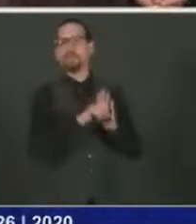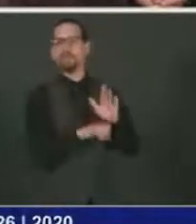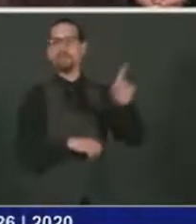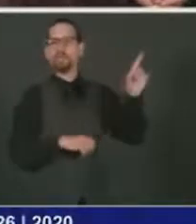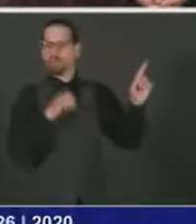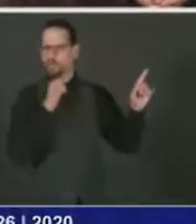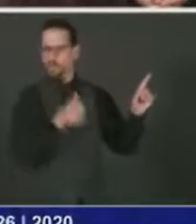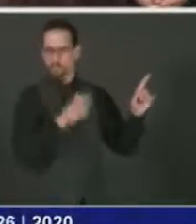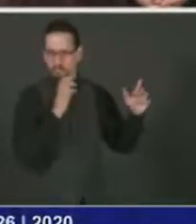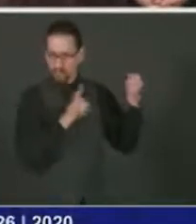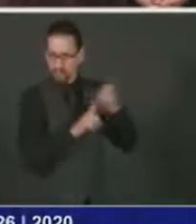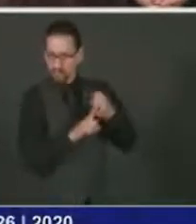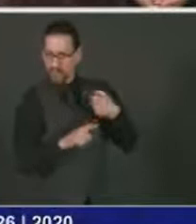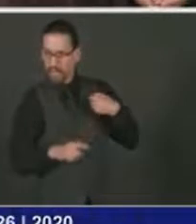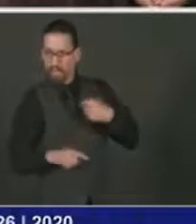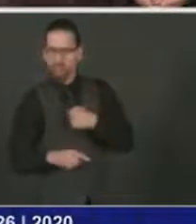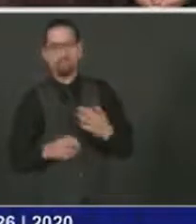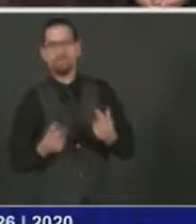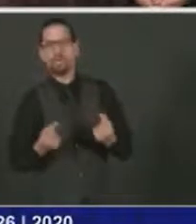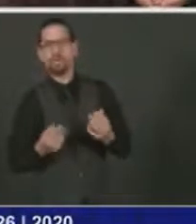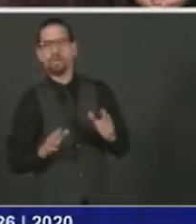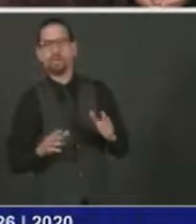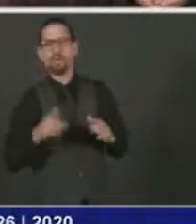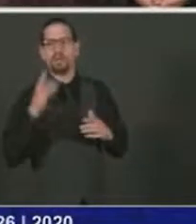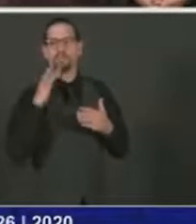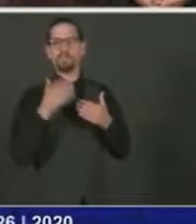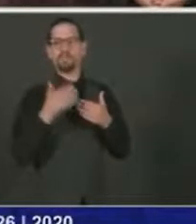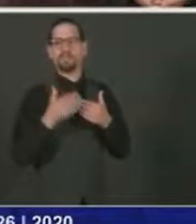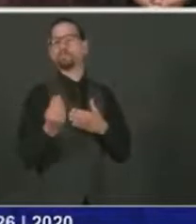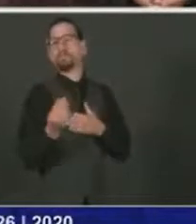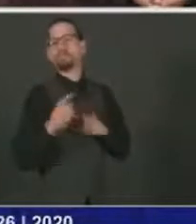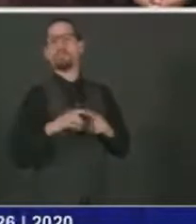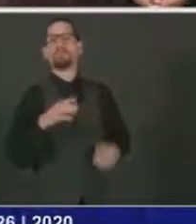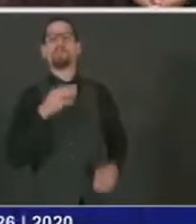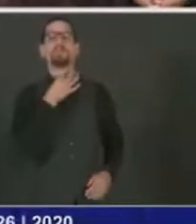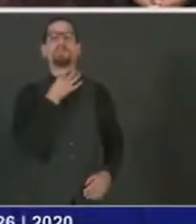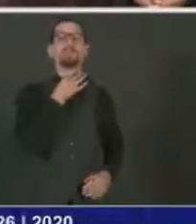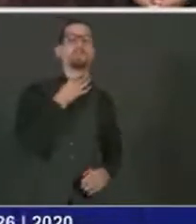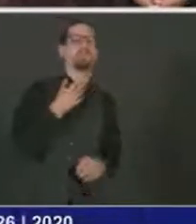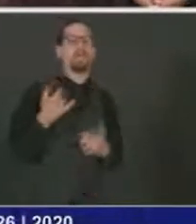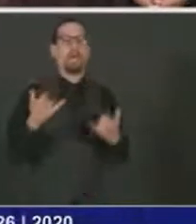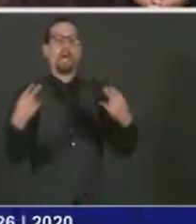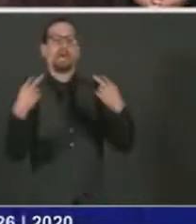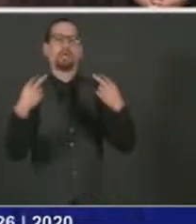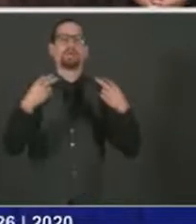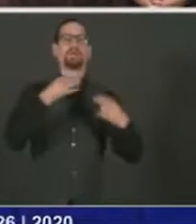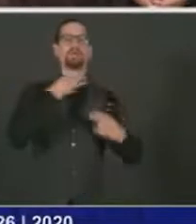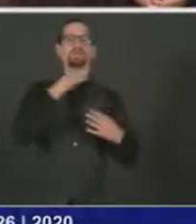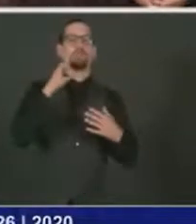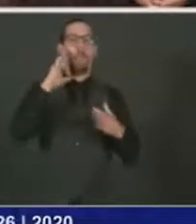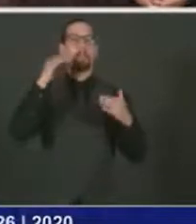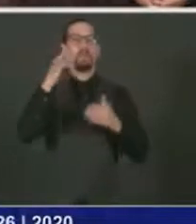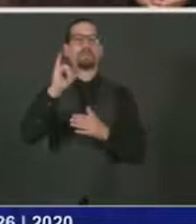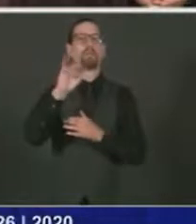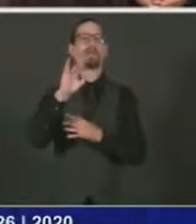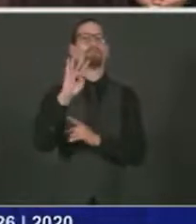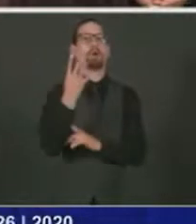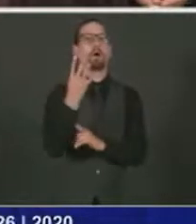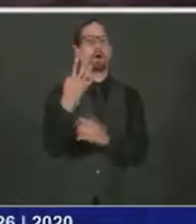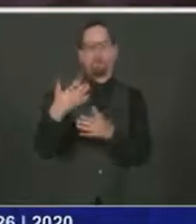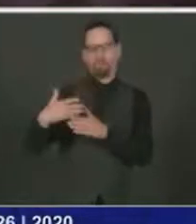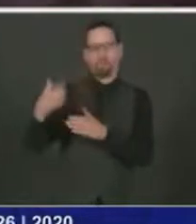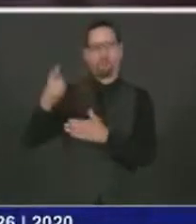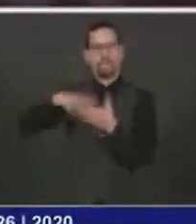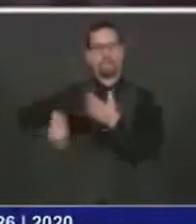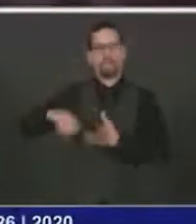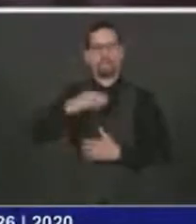factor? And I know it's only a couple of days until Monday, but the people who are seeing this and now we're trying to make 4th of July plans, either a family coming up or something like that, what do you say to those